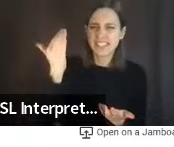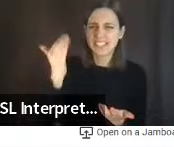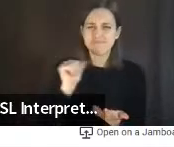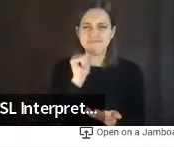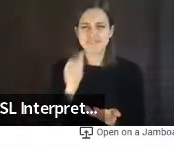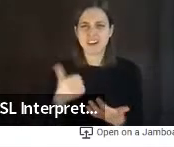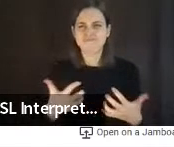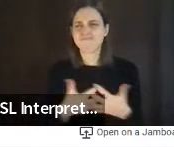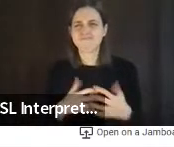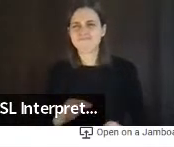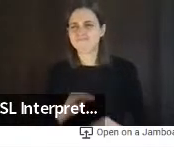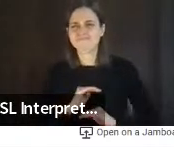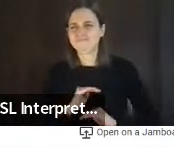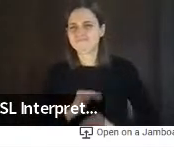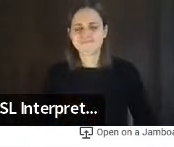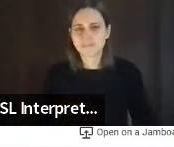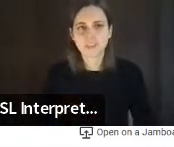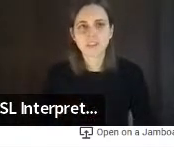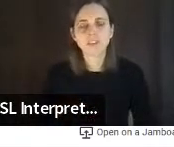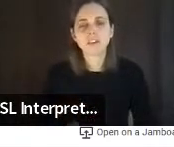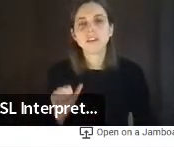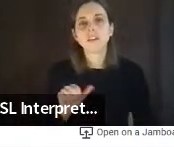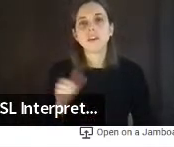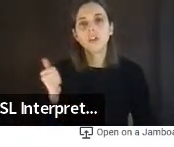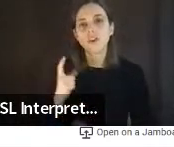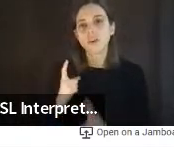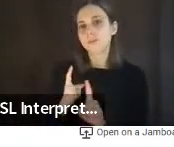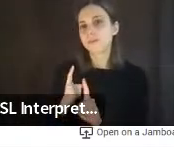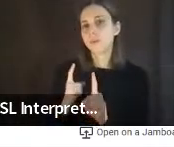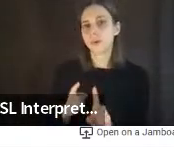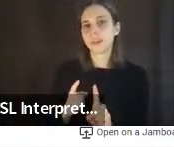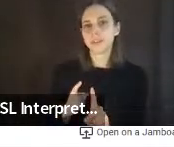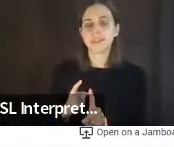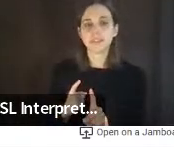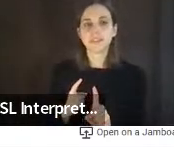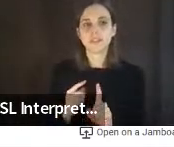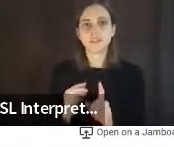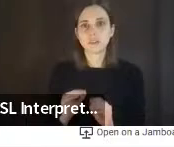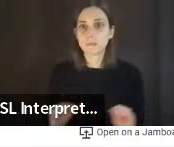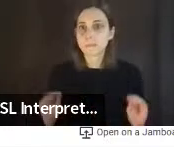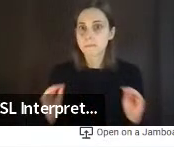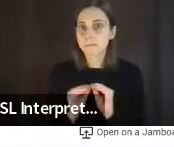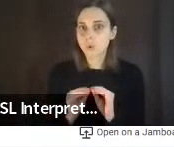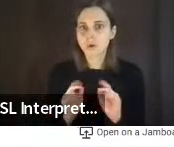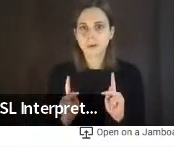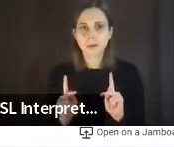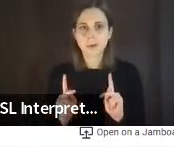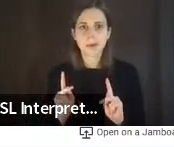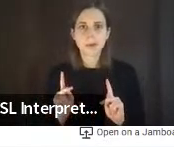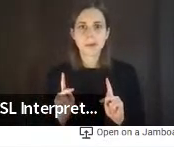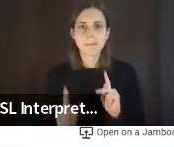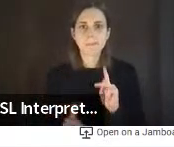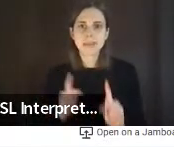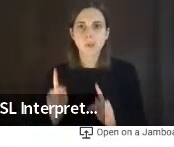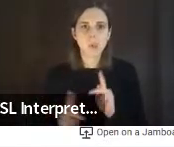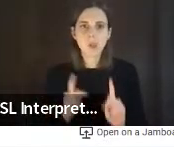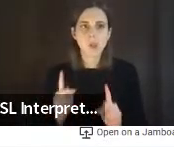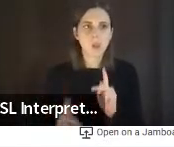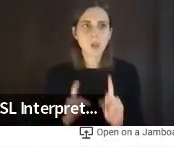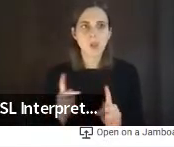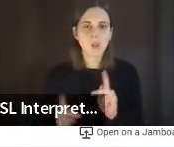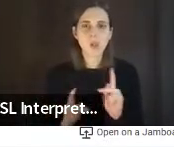And another point was that the more people we can get out of single family vehicles,